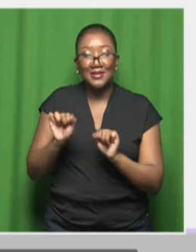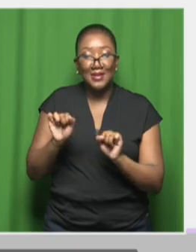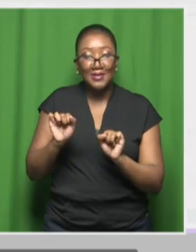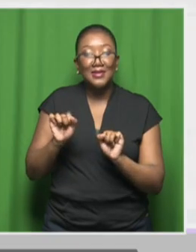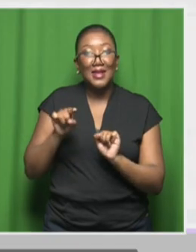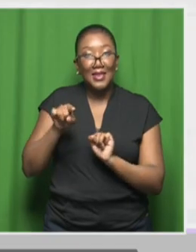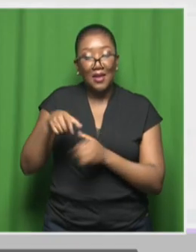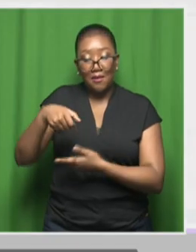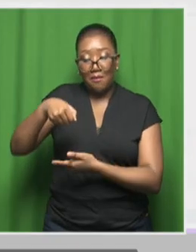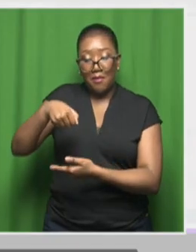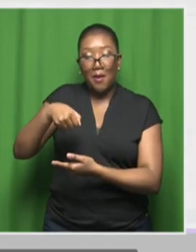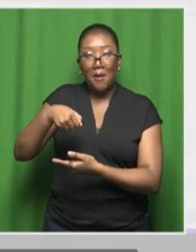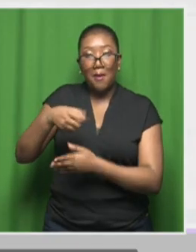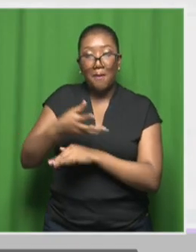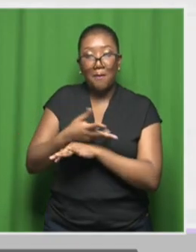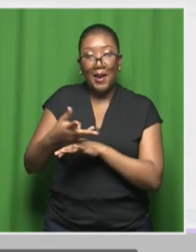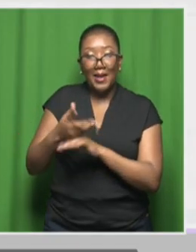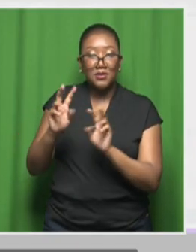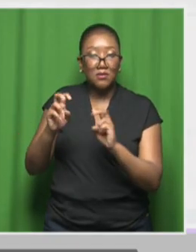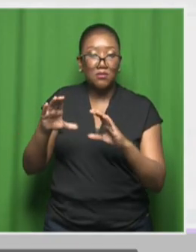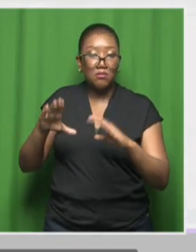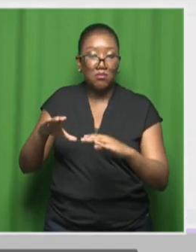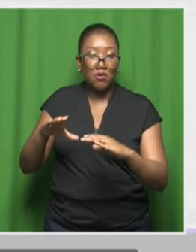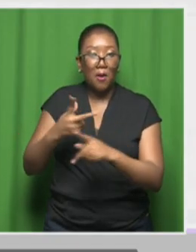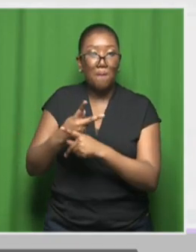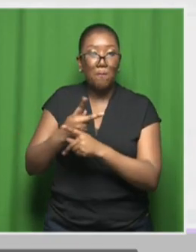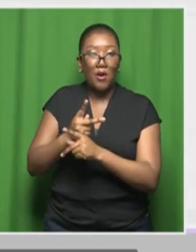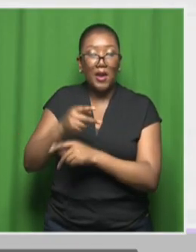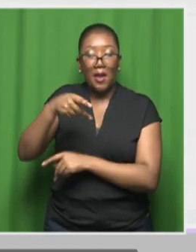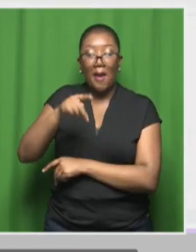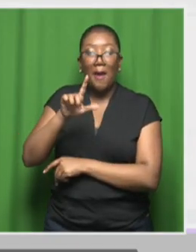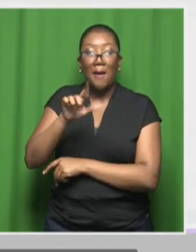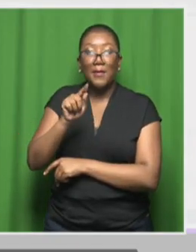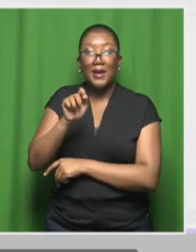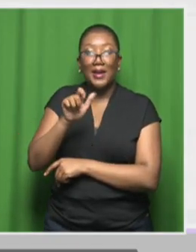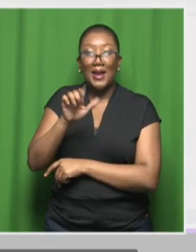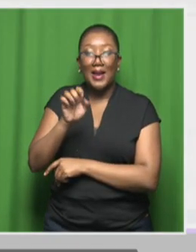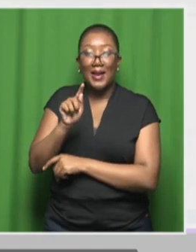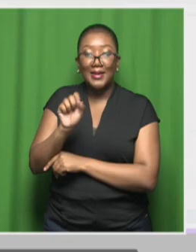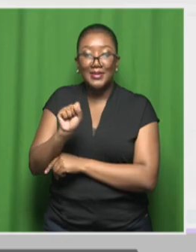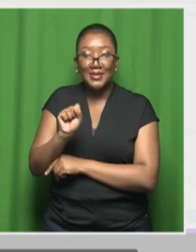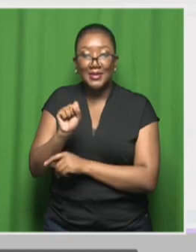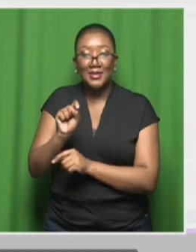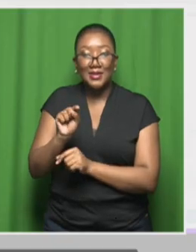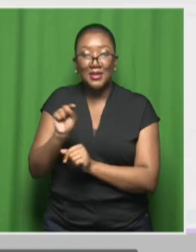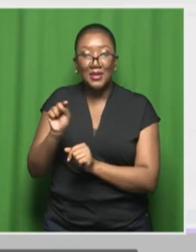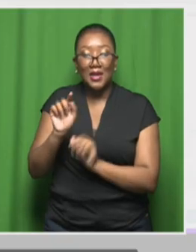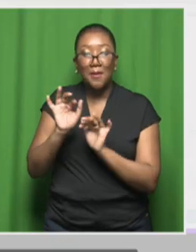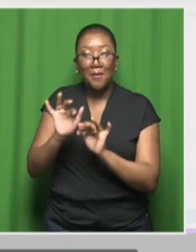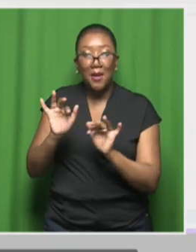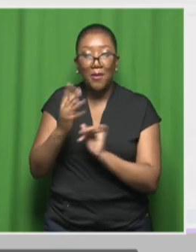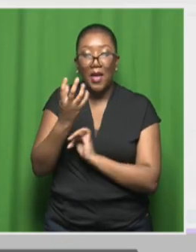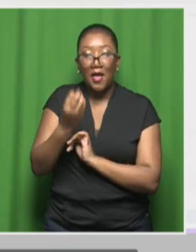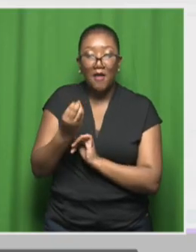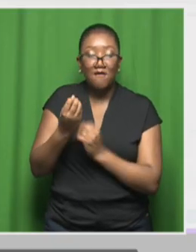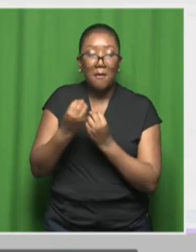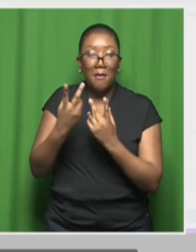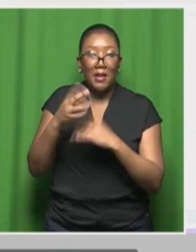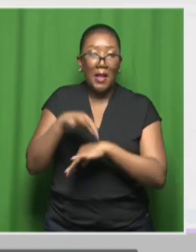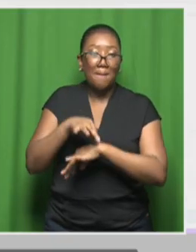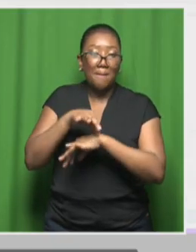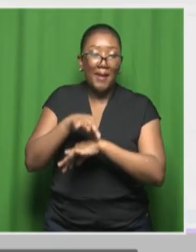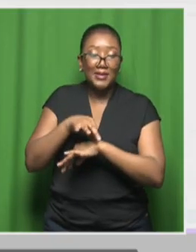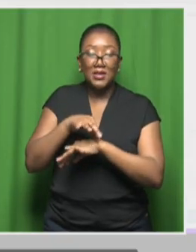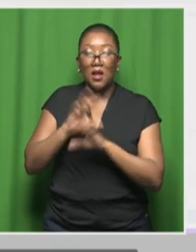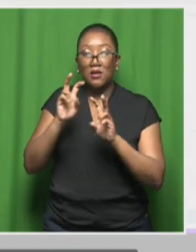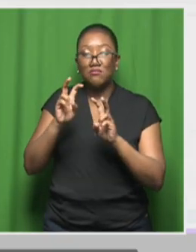platelets are, it's a blood product that is required for people that are undergoing a number of medical treatments, cancers,